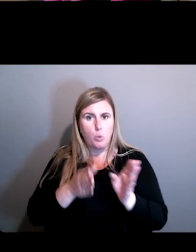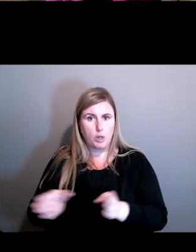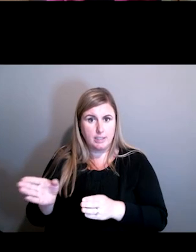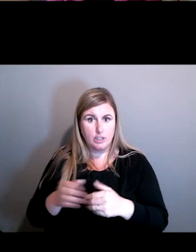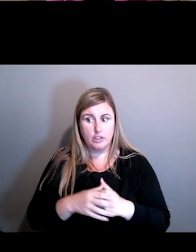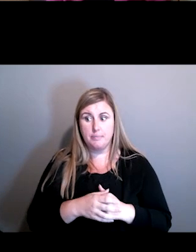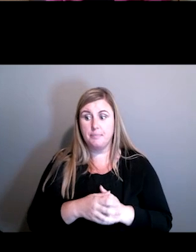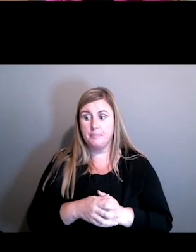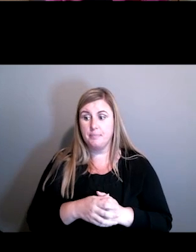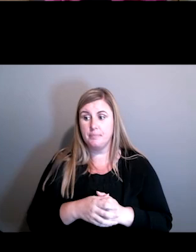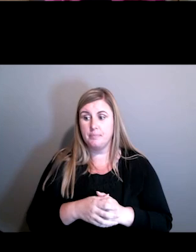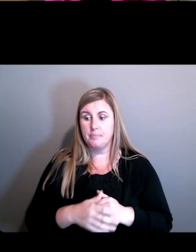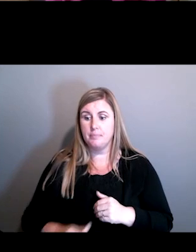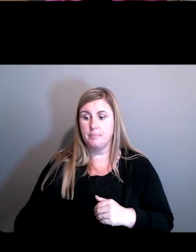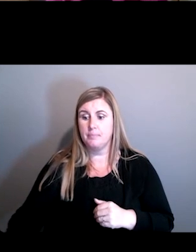organization.